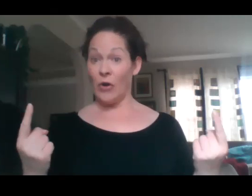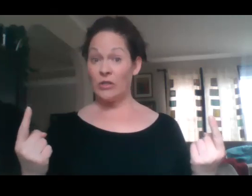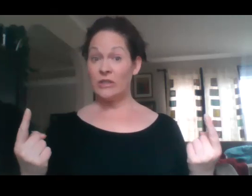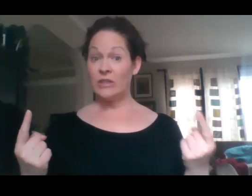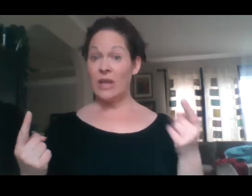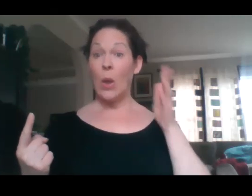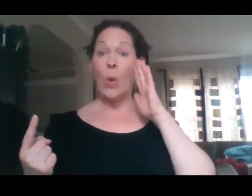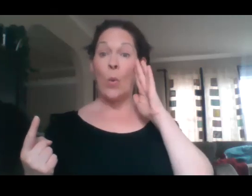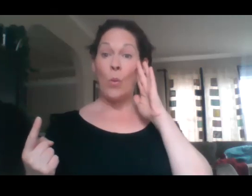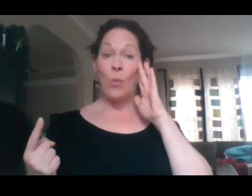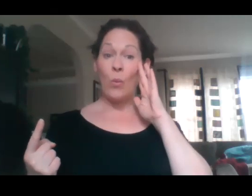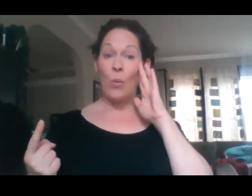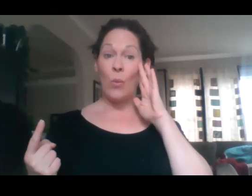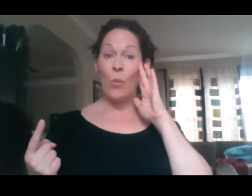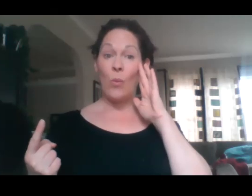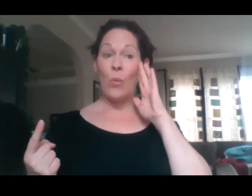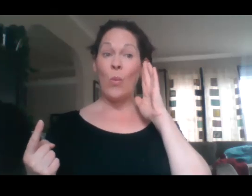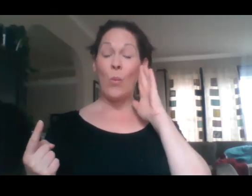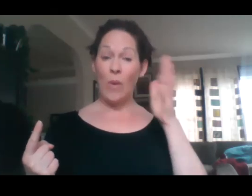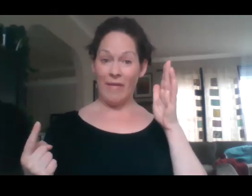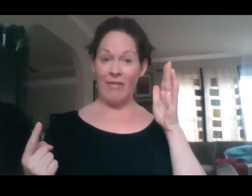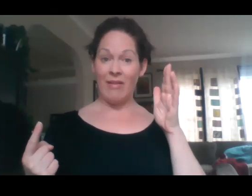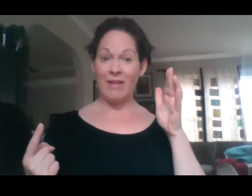our inverse's domain